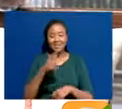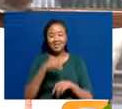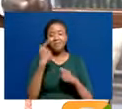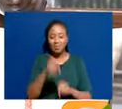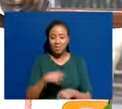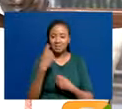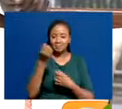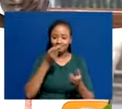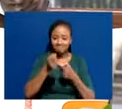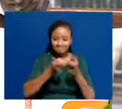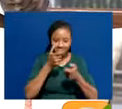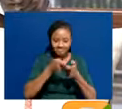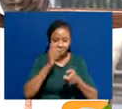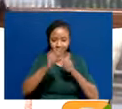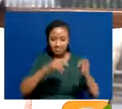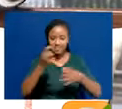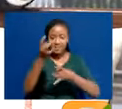*647#.